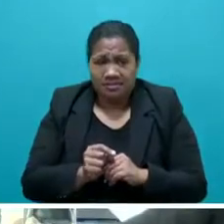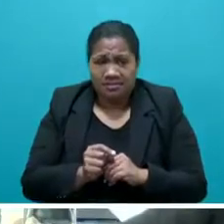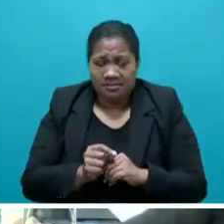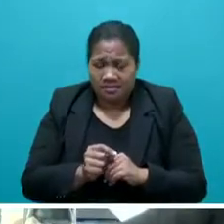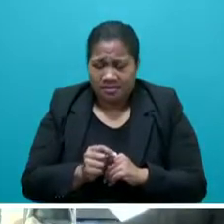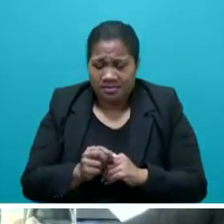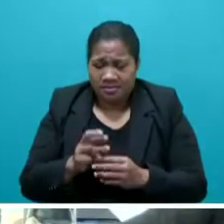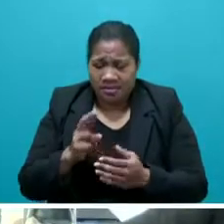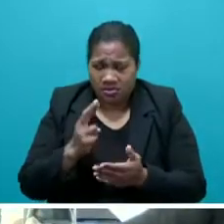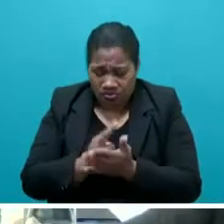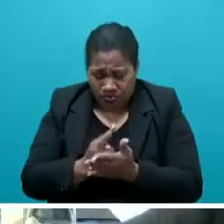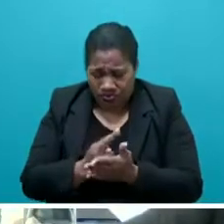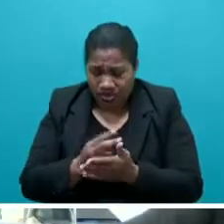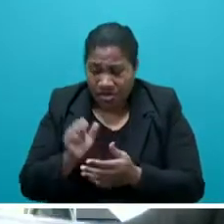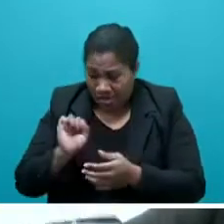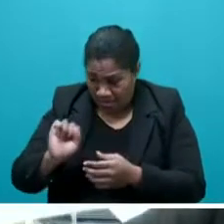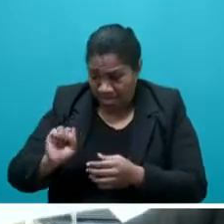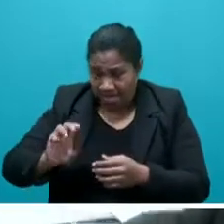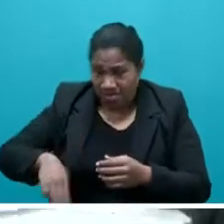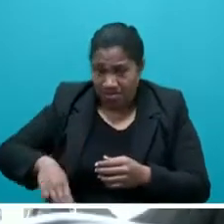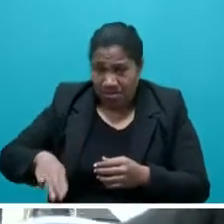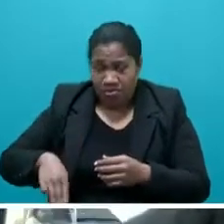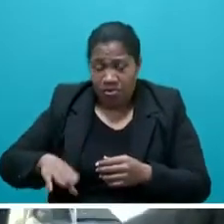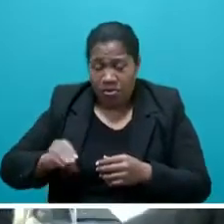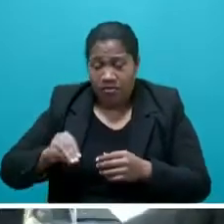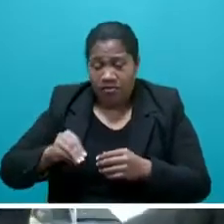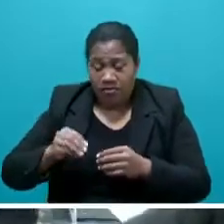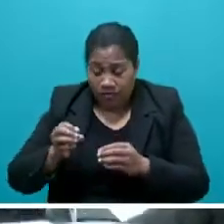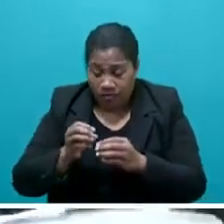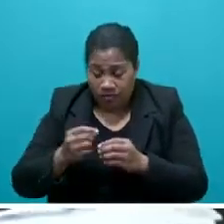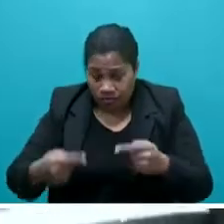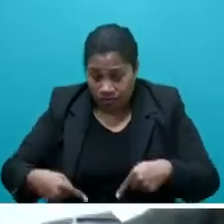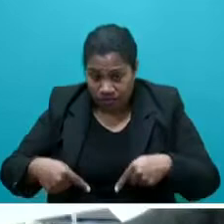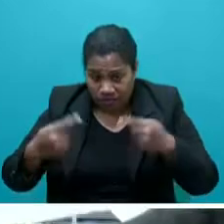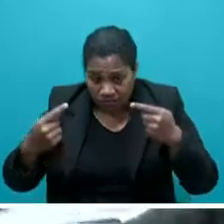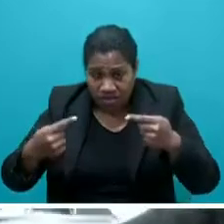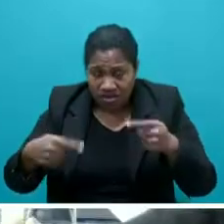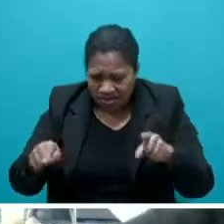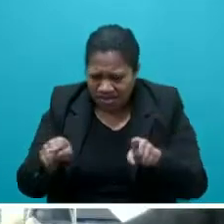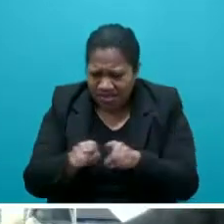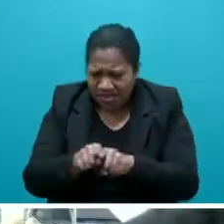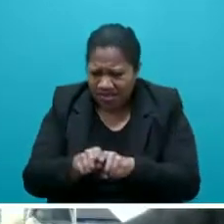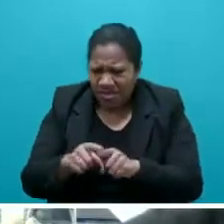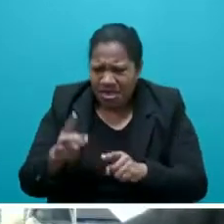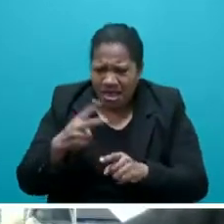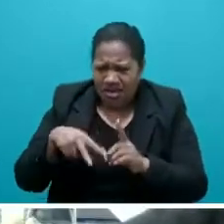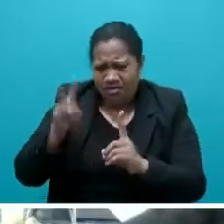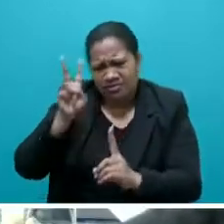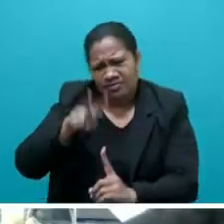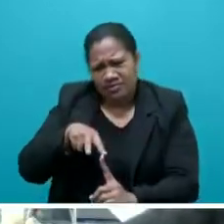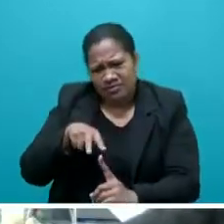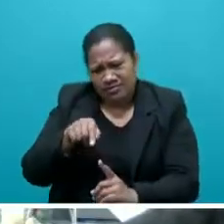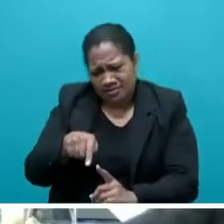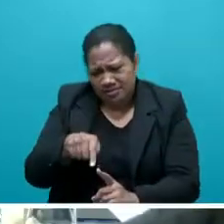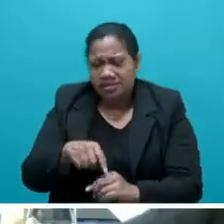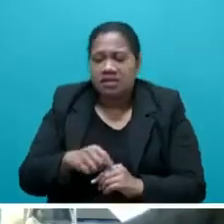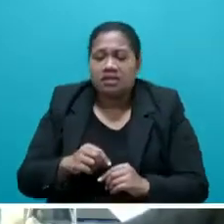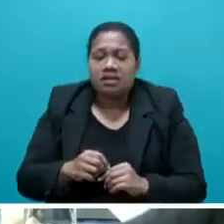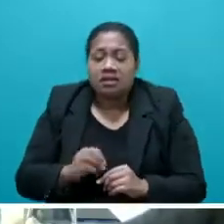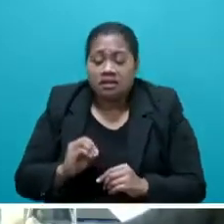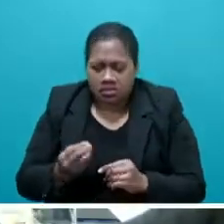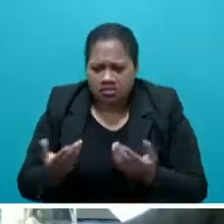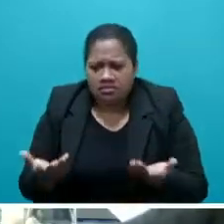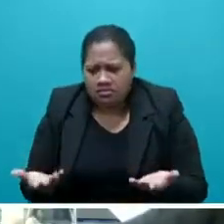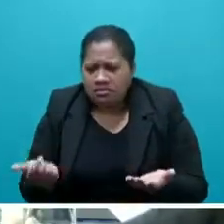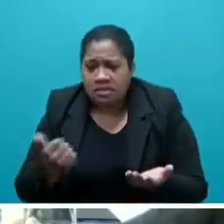his opposition, berated His Excellency the President. At no stage, Mr. Speaker, sir, if they had any objection, if they had any reasons